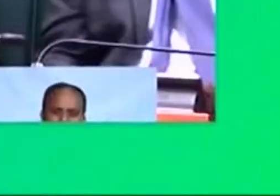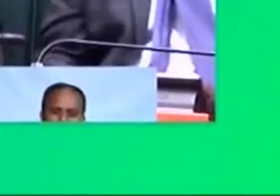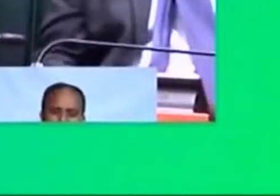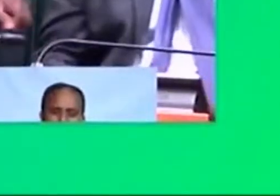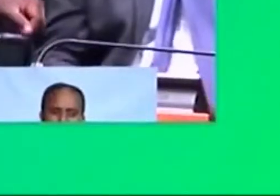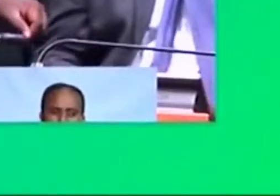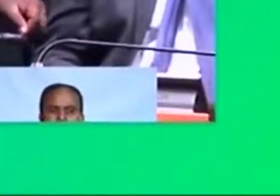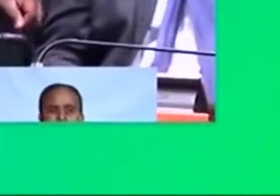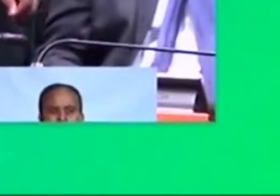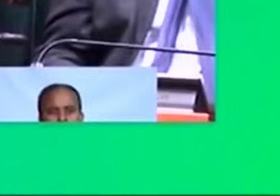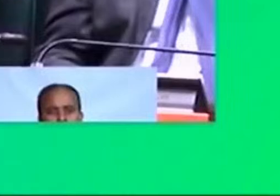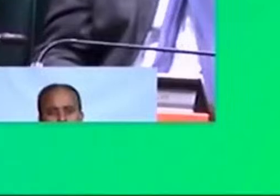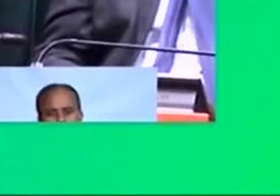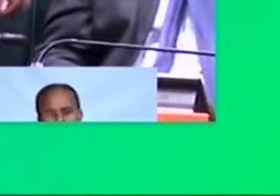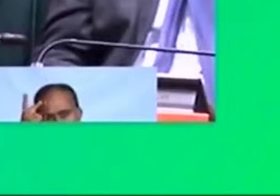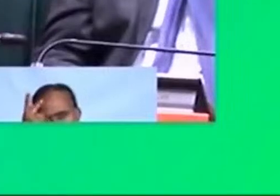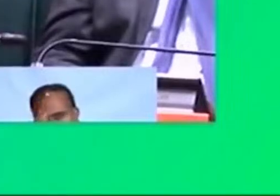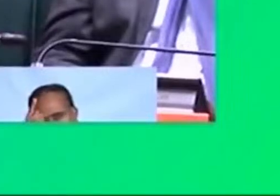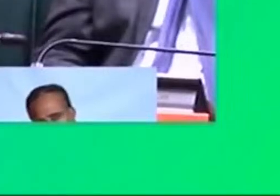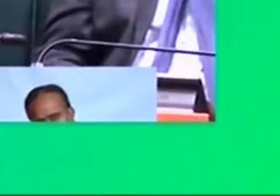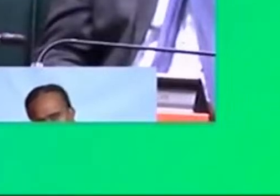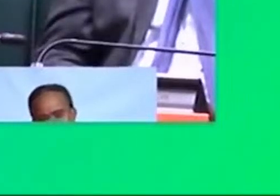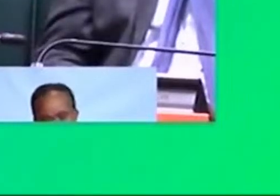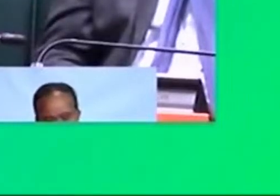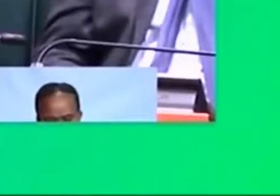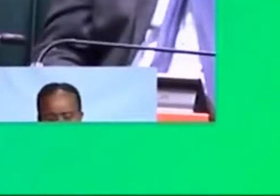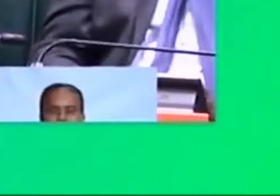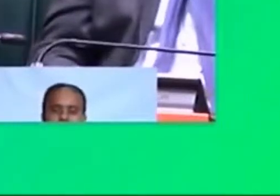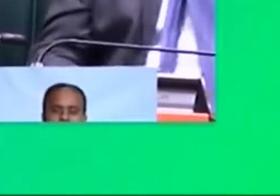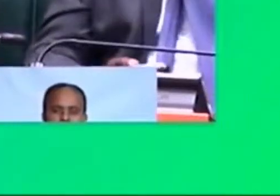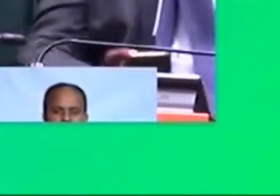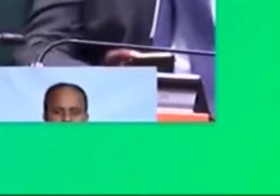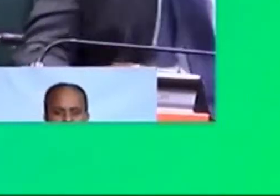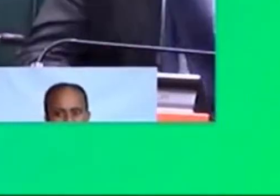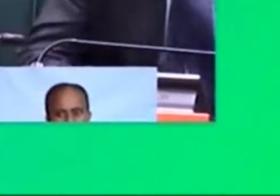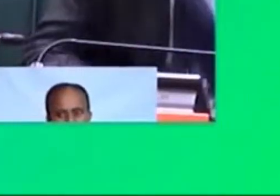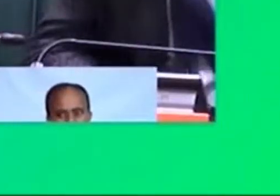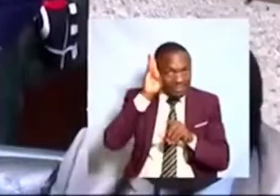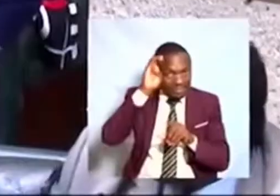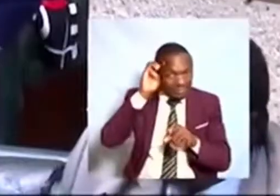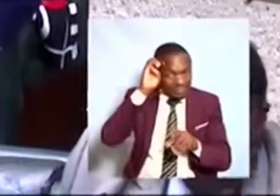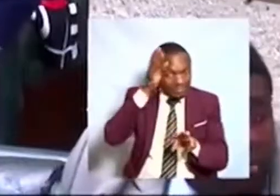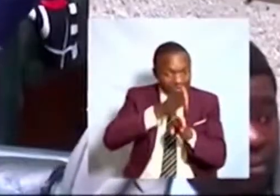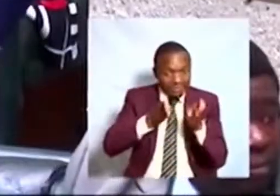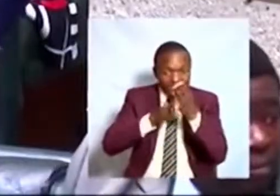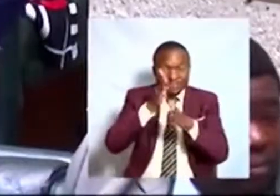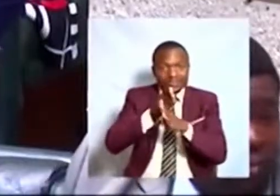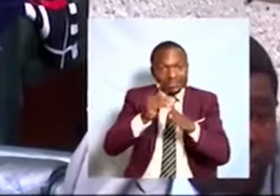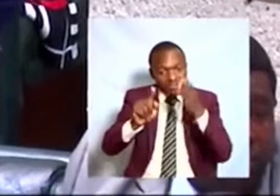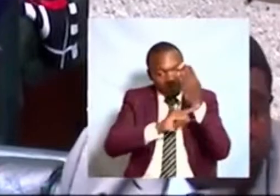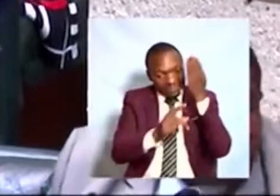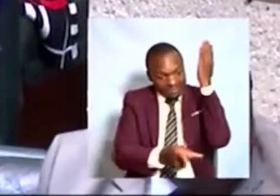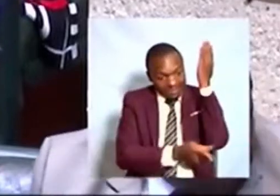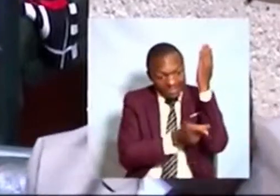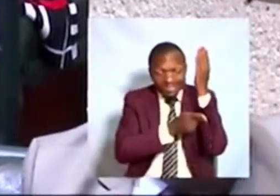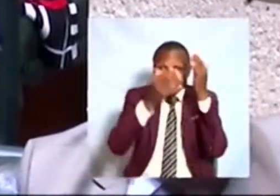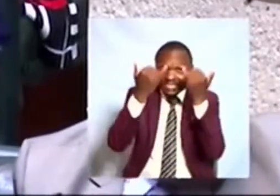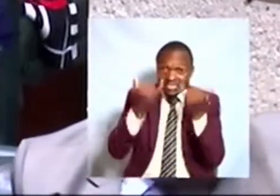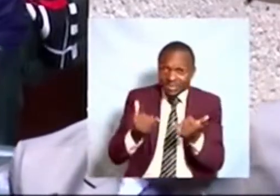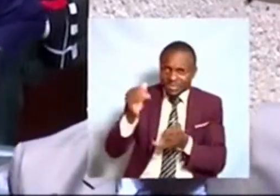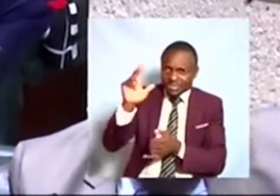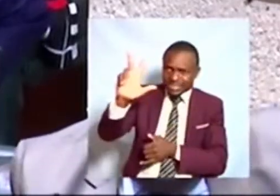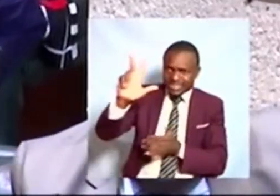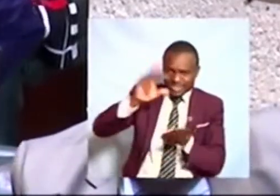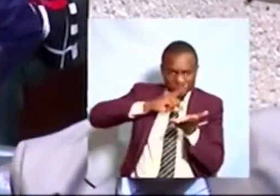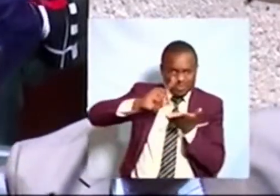The good people of Petauke, especially in Nika 1, where we don't have water. This is now a serious risk on the